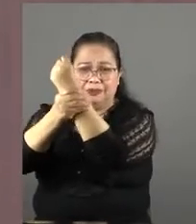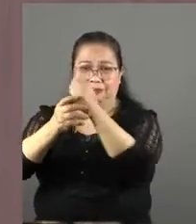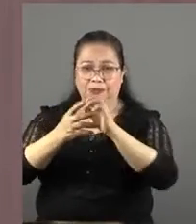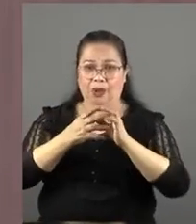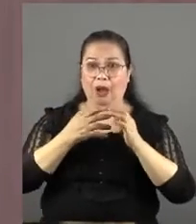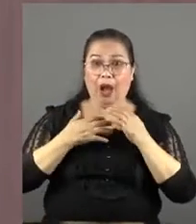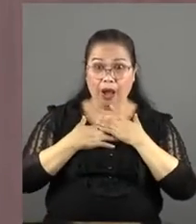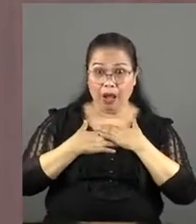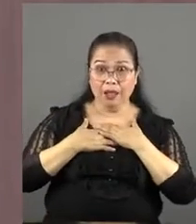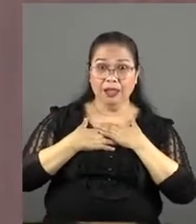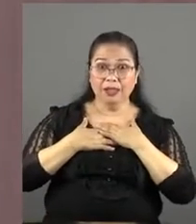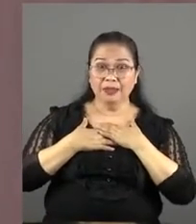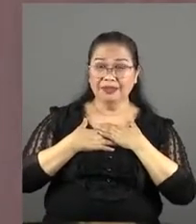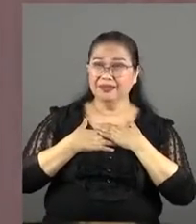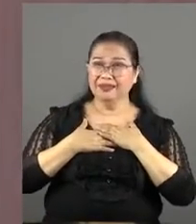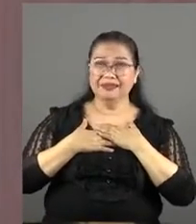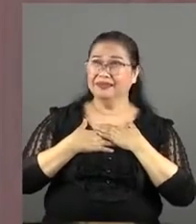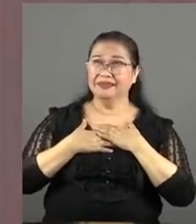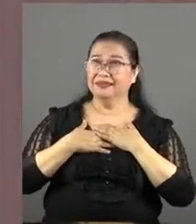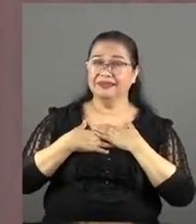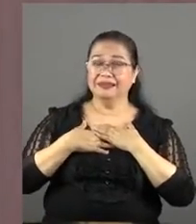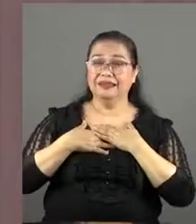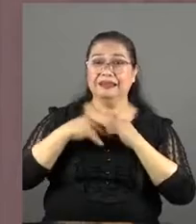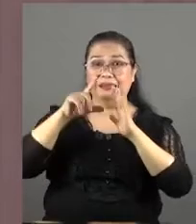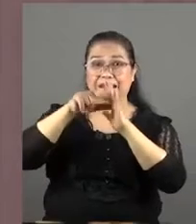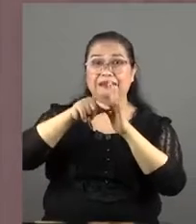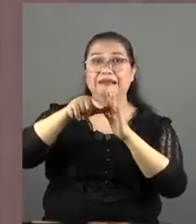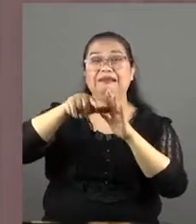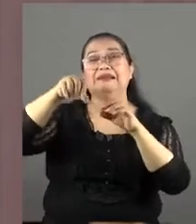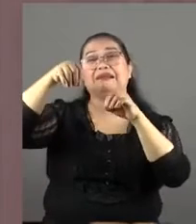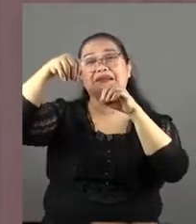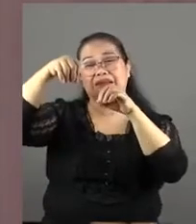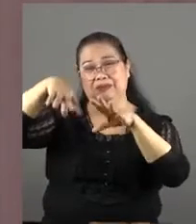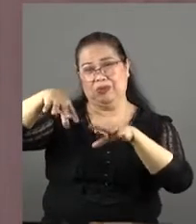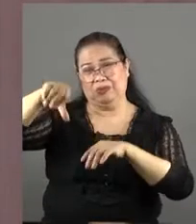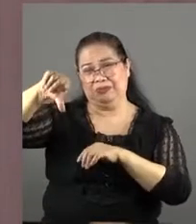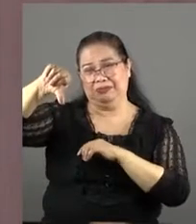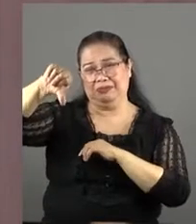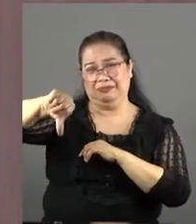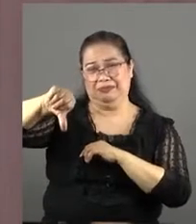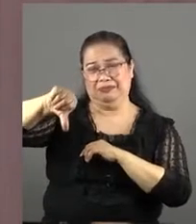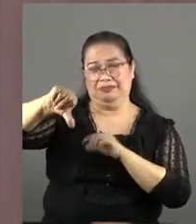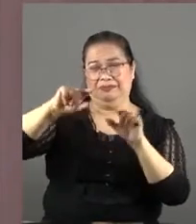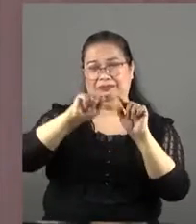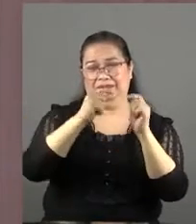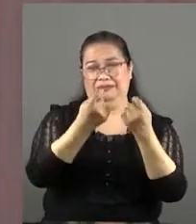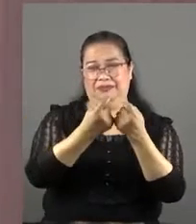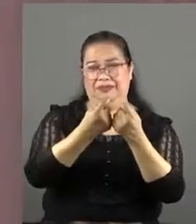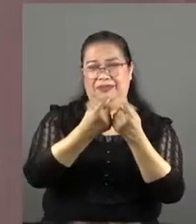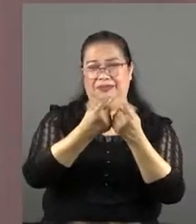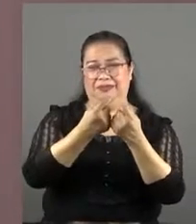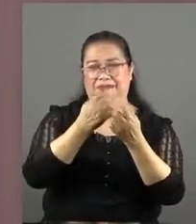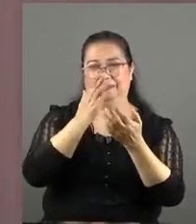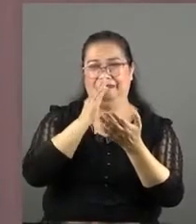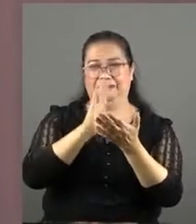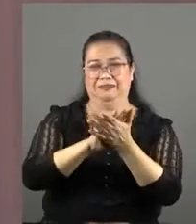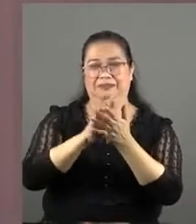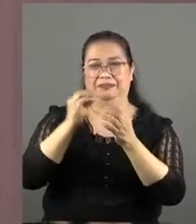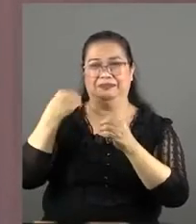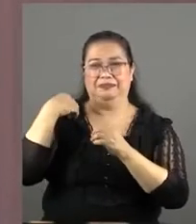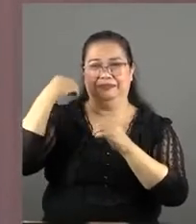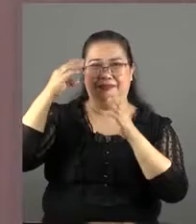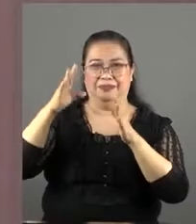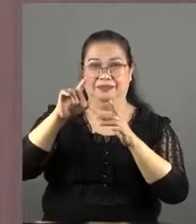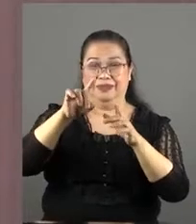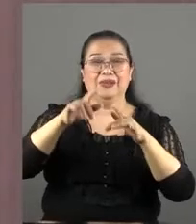call it right. Eventually, they lost, that poor team. Bad officiating. You know,